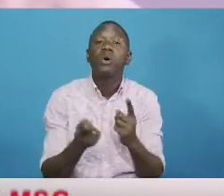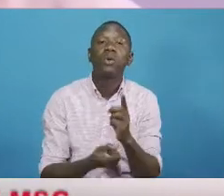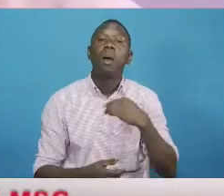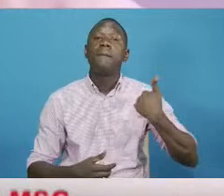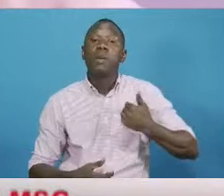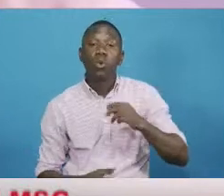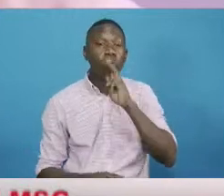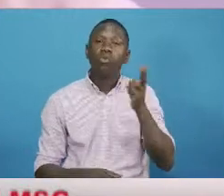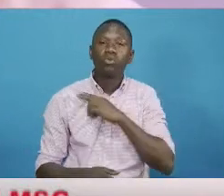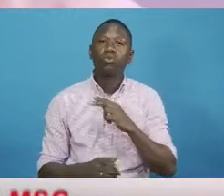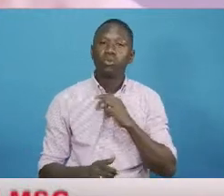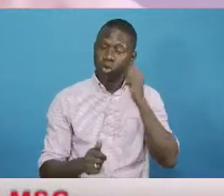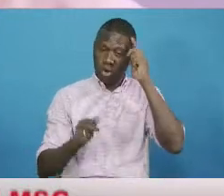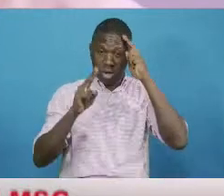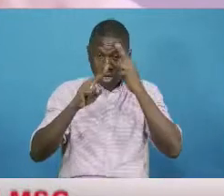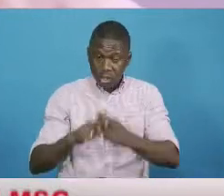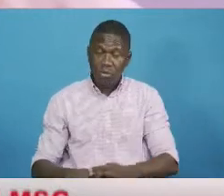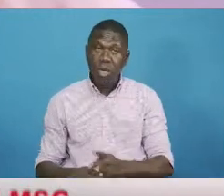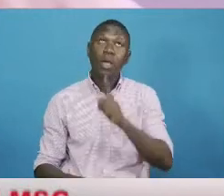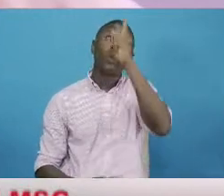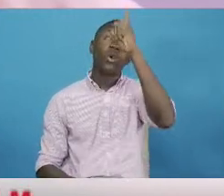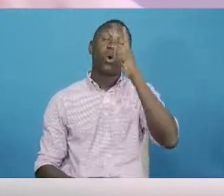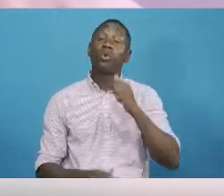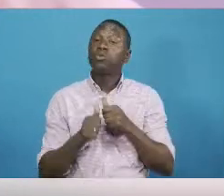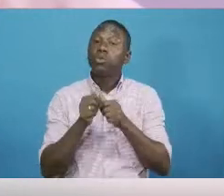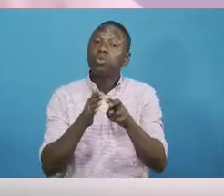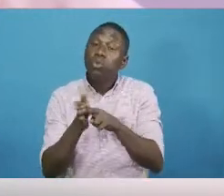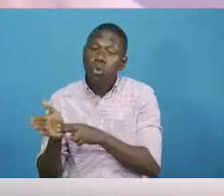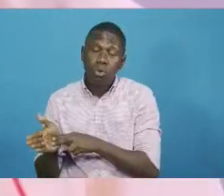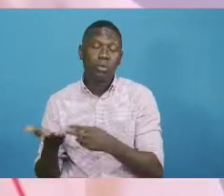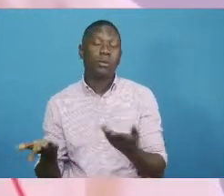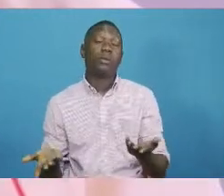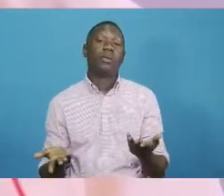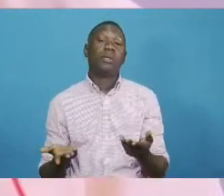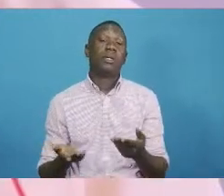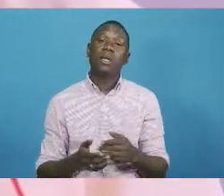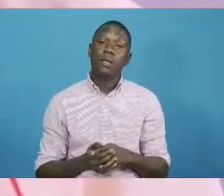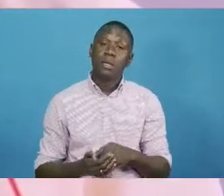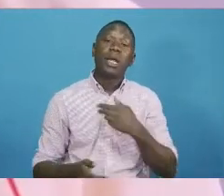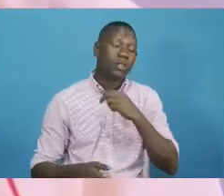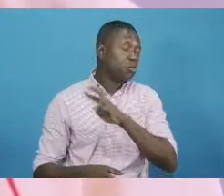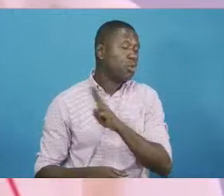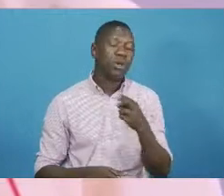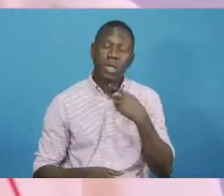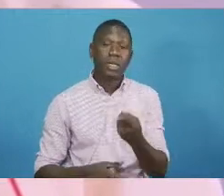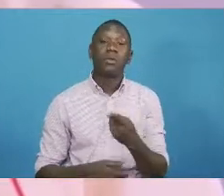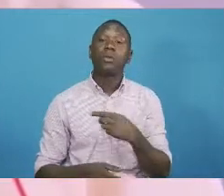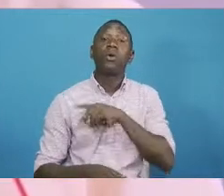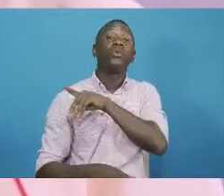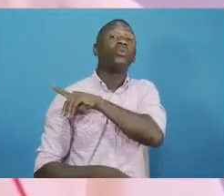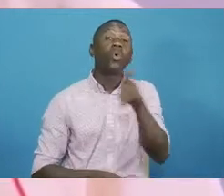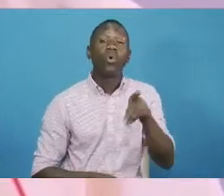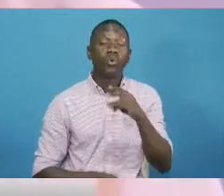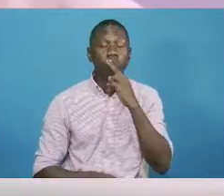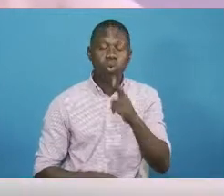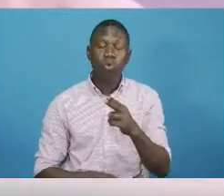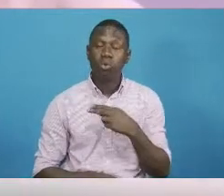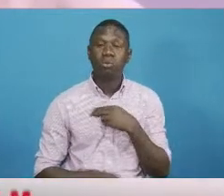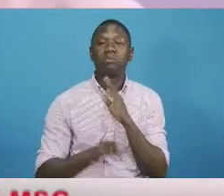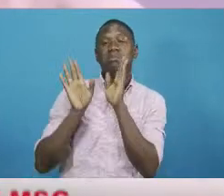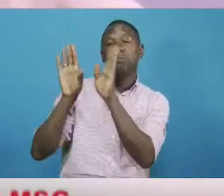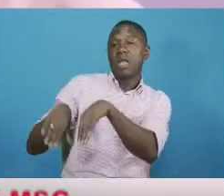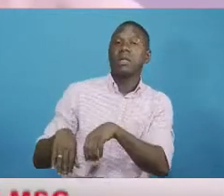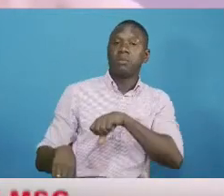command? Will they be saved and crowned with eternal glory? But that's not the case with those who exalted themselves